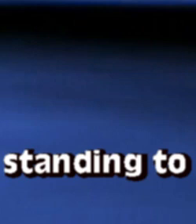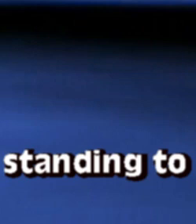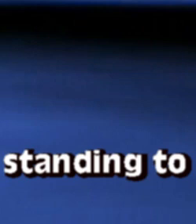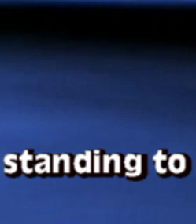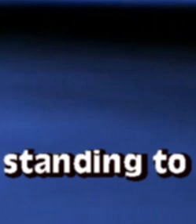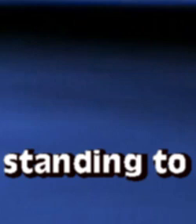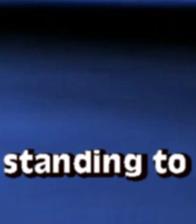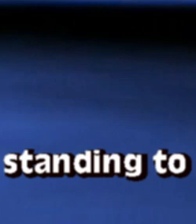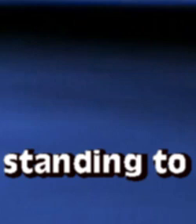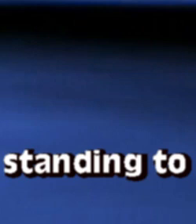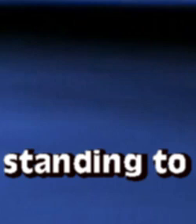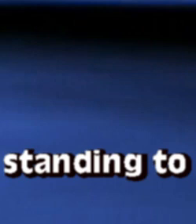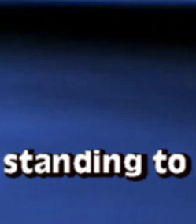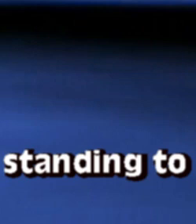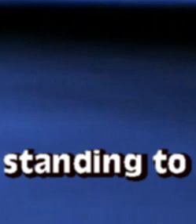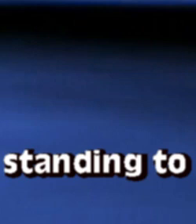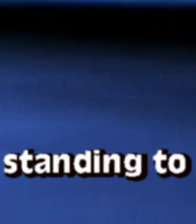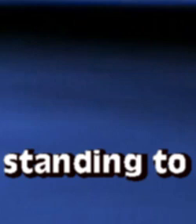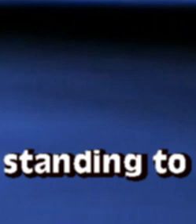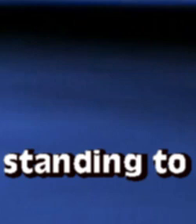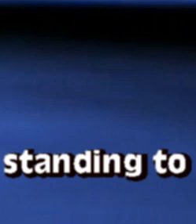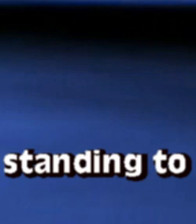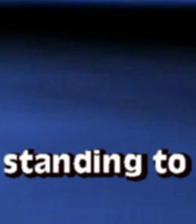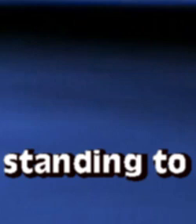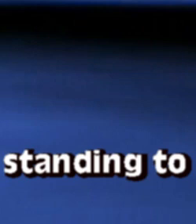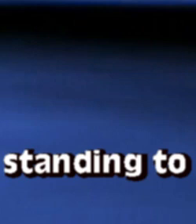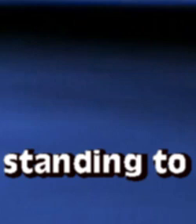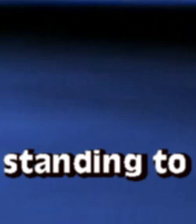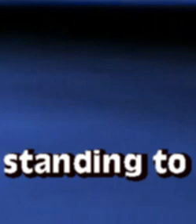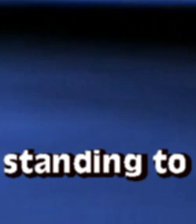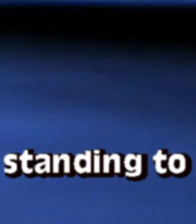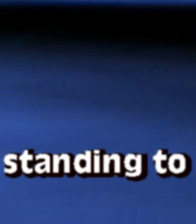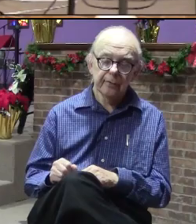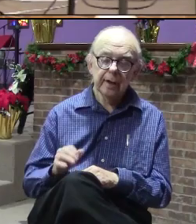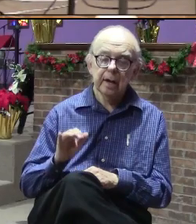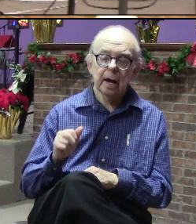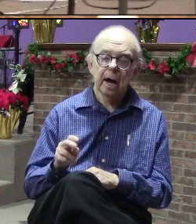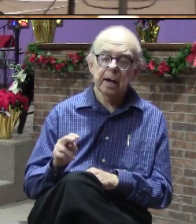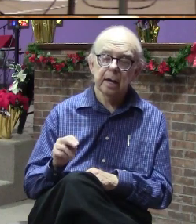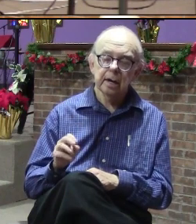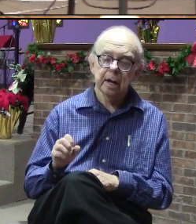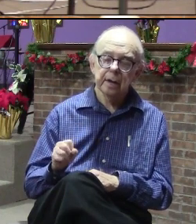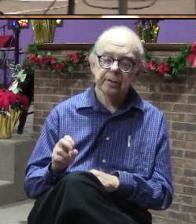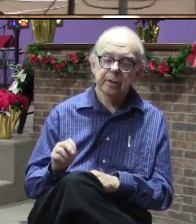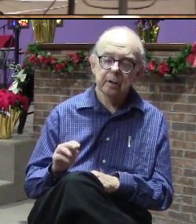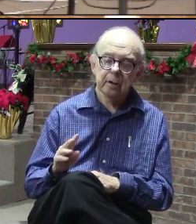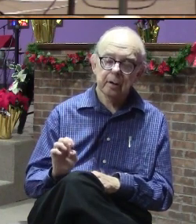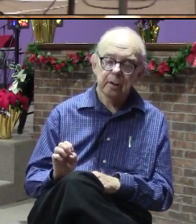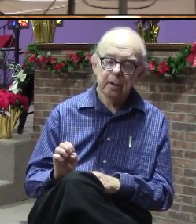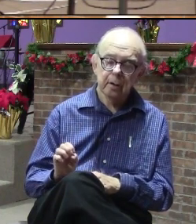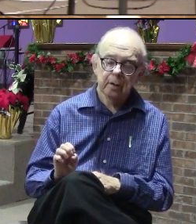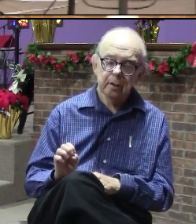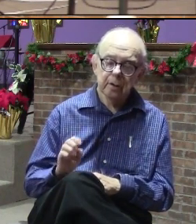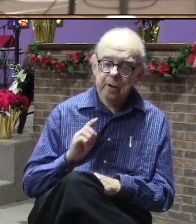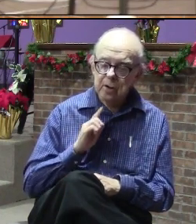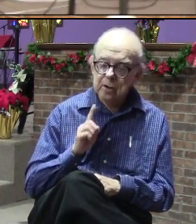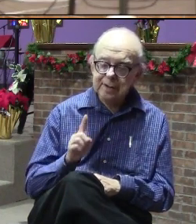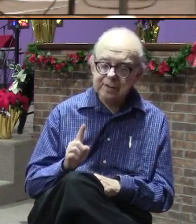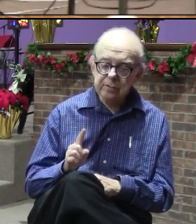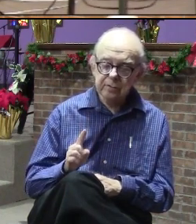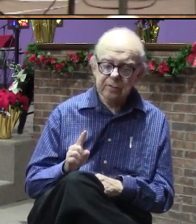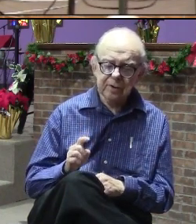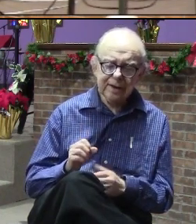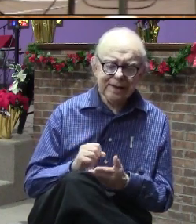standing to the right of the altar of incense, a very sacred